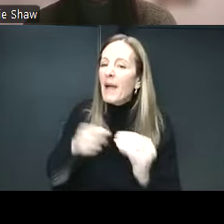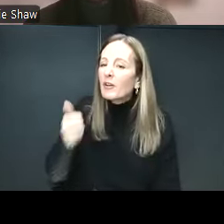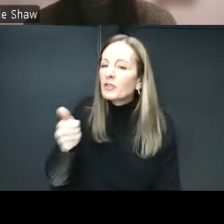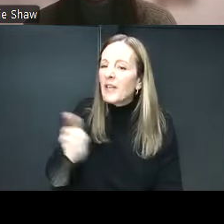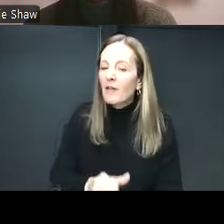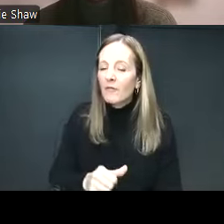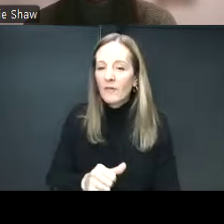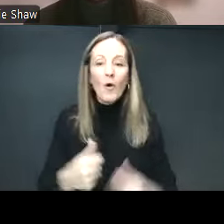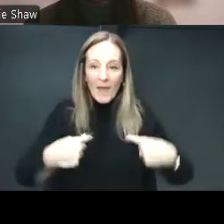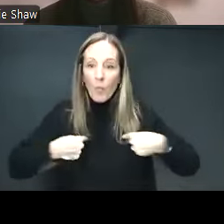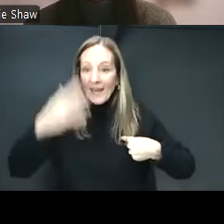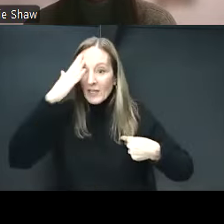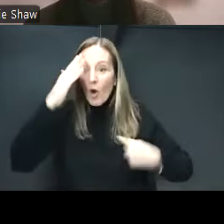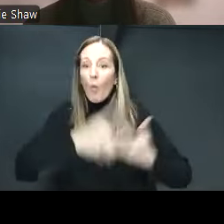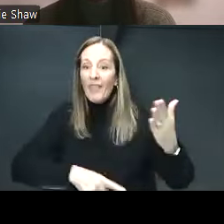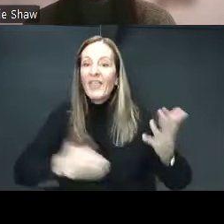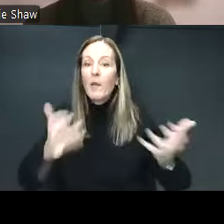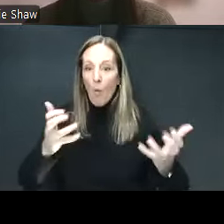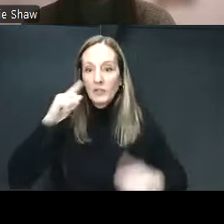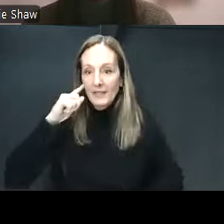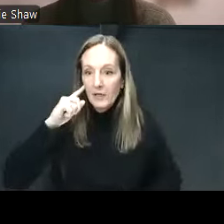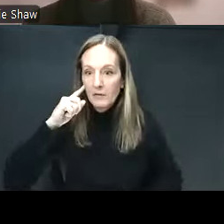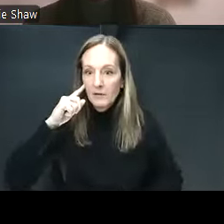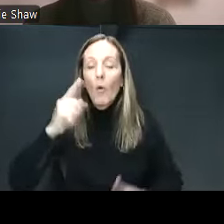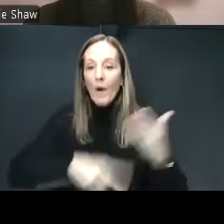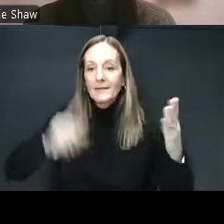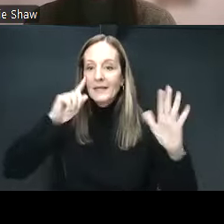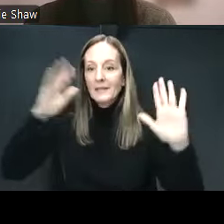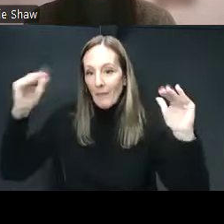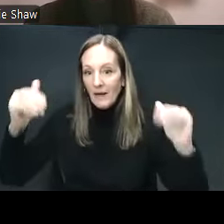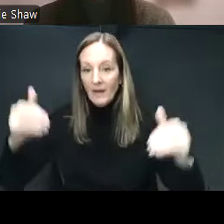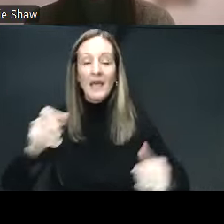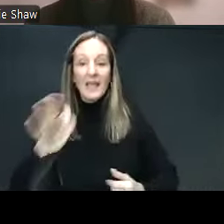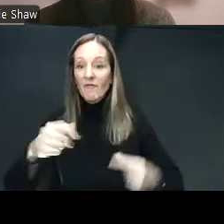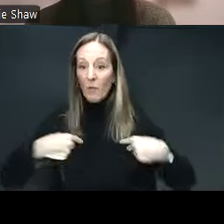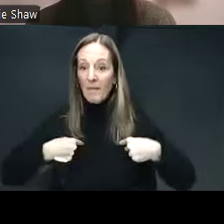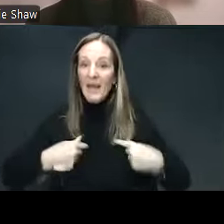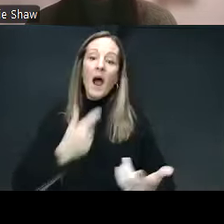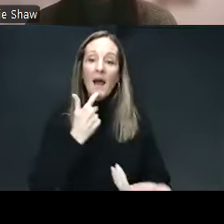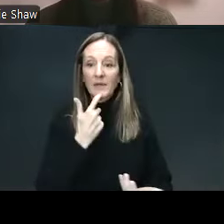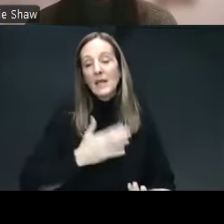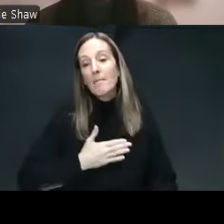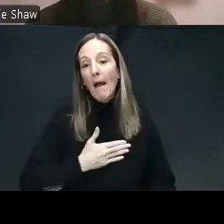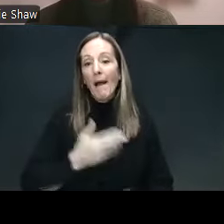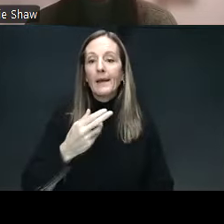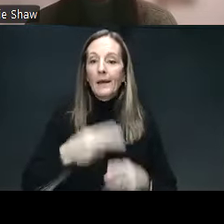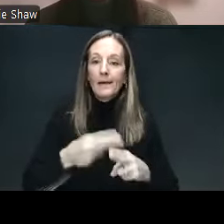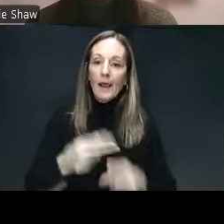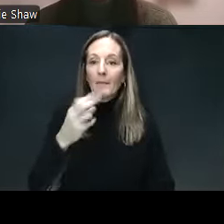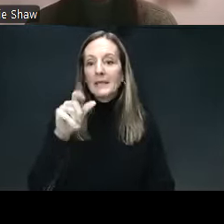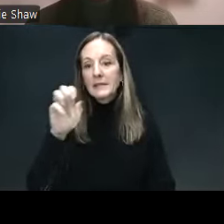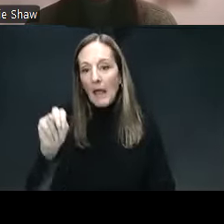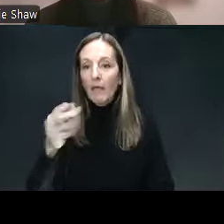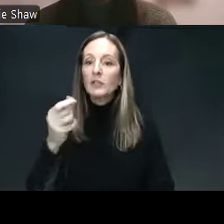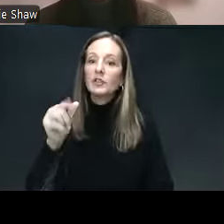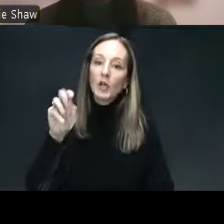what's expected there. So for example, if I were on a job interview, I would start with what I currently do. So I'd say, my name is Helen Genova. I'm the Associate Director